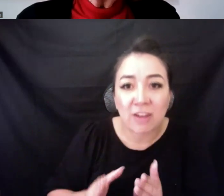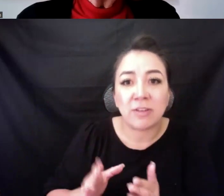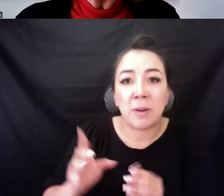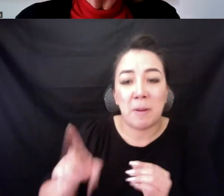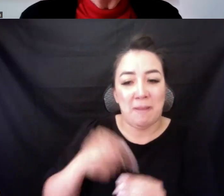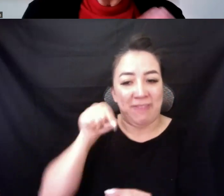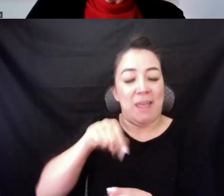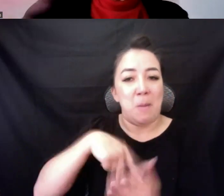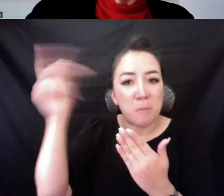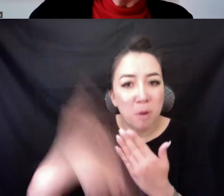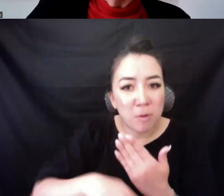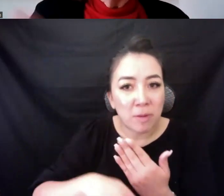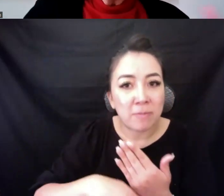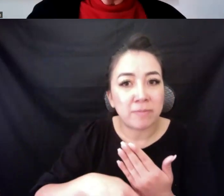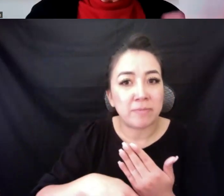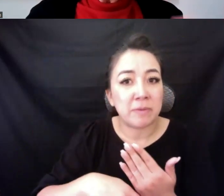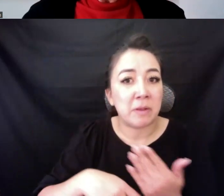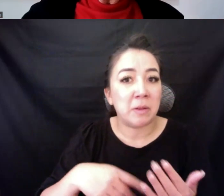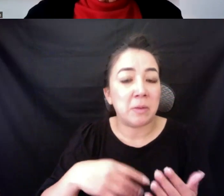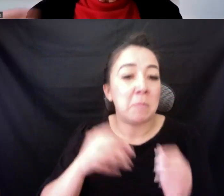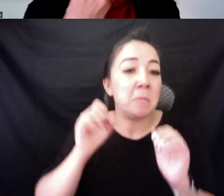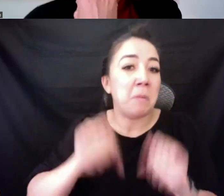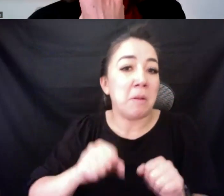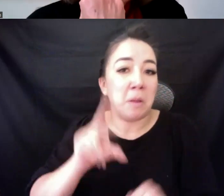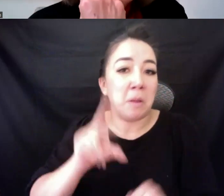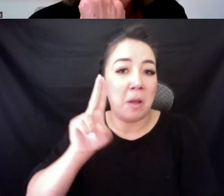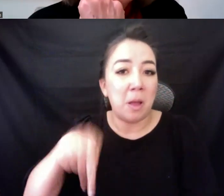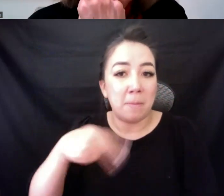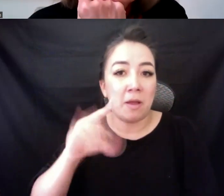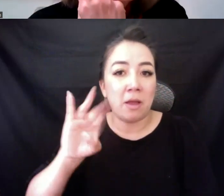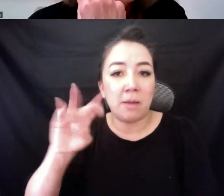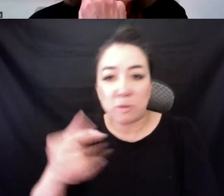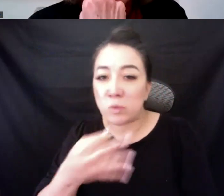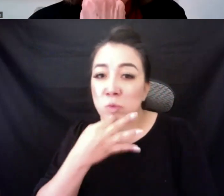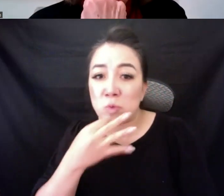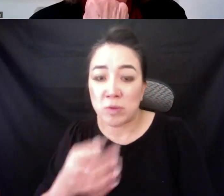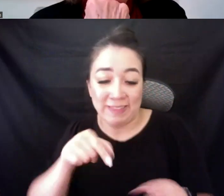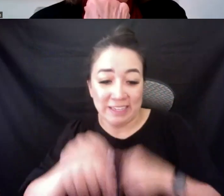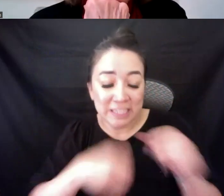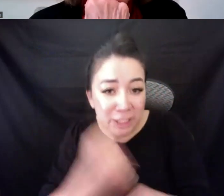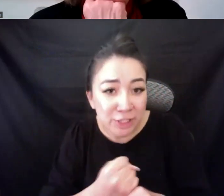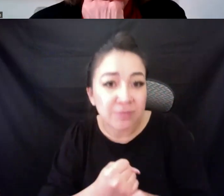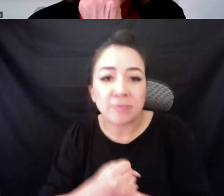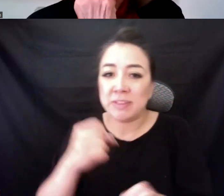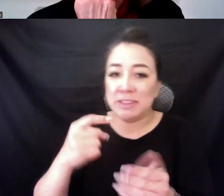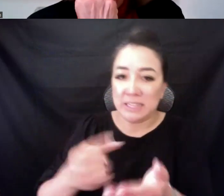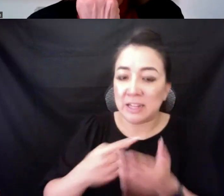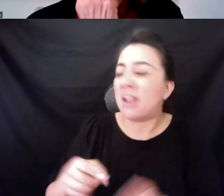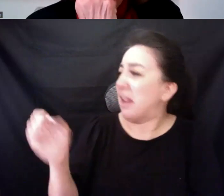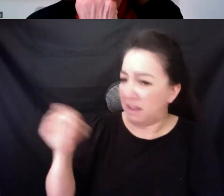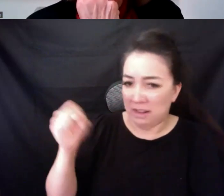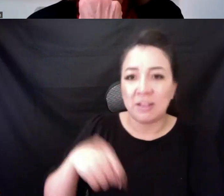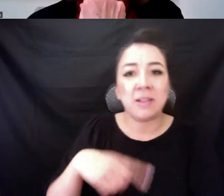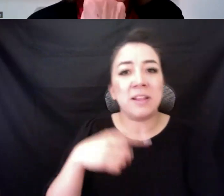that program at an upcoming, sometime this year. Absolutely. Discussion, because I think it's kind of front